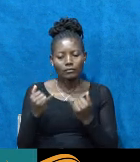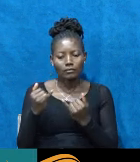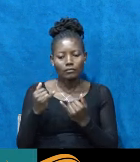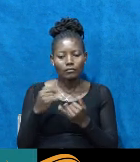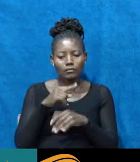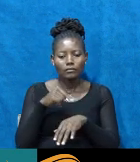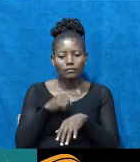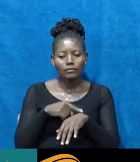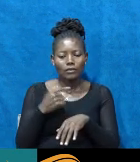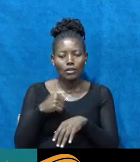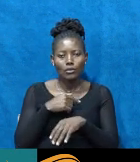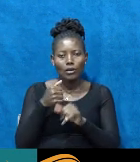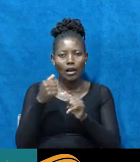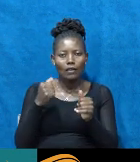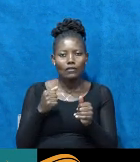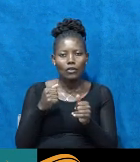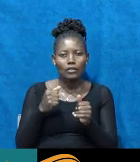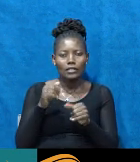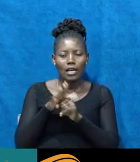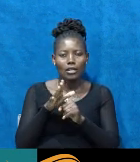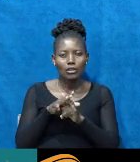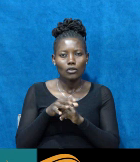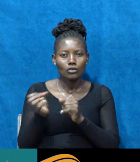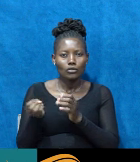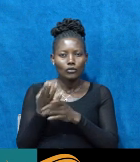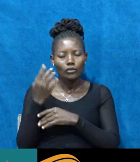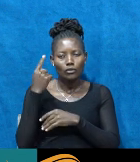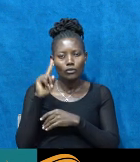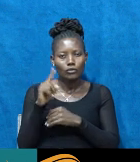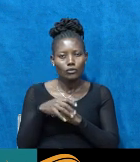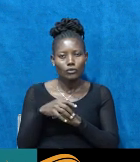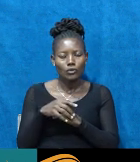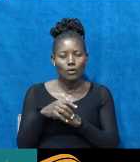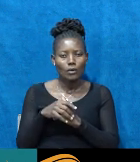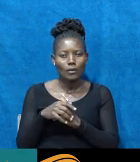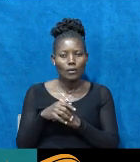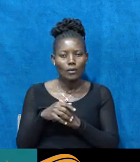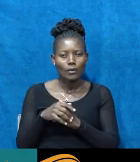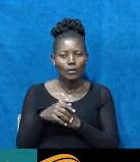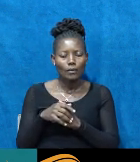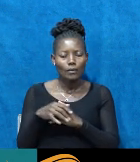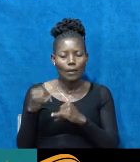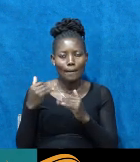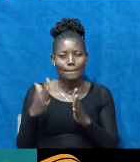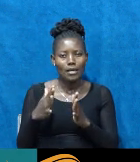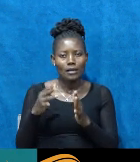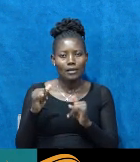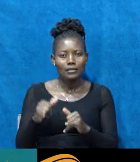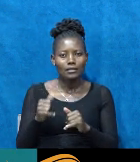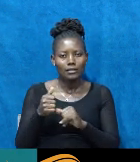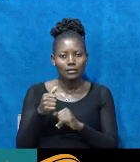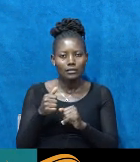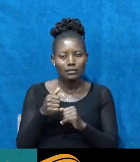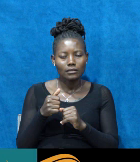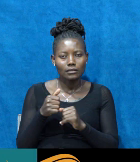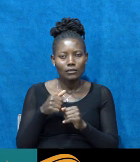body, then we would encourage that the athlete stays away from highly processed foods and opts